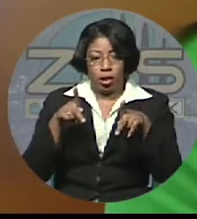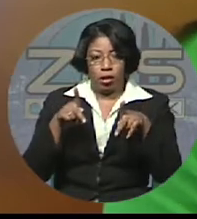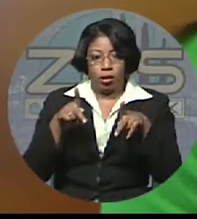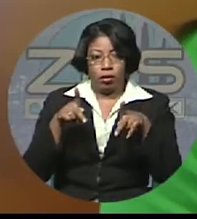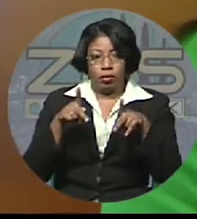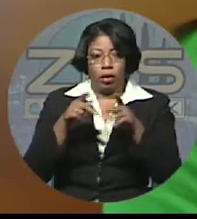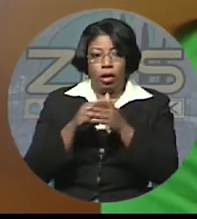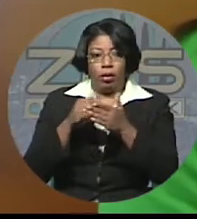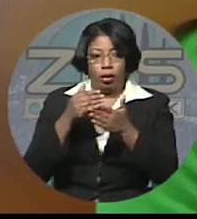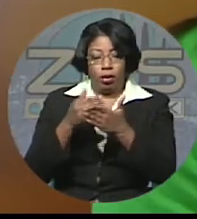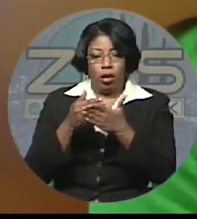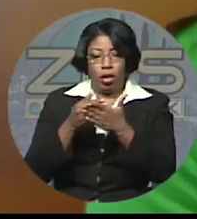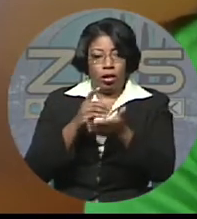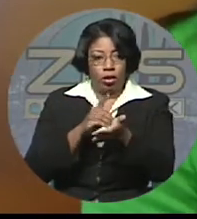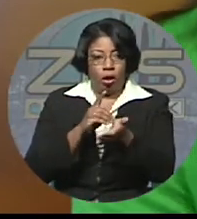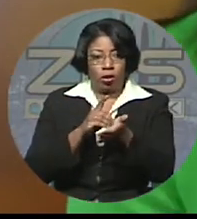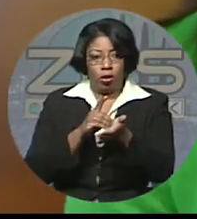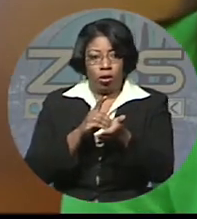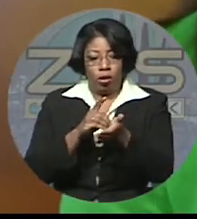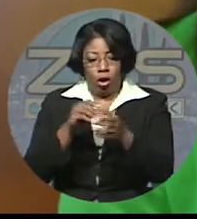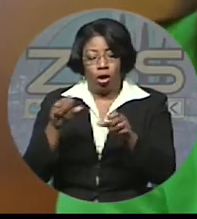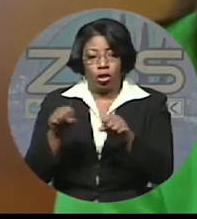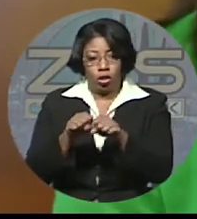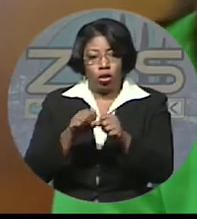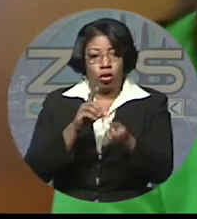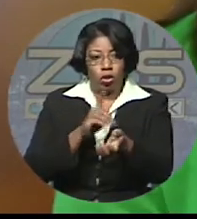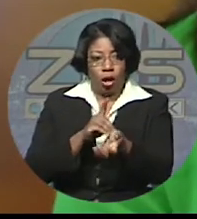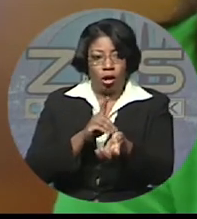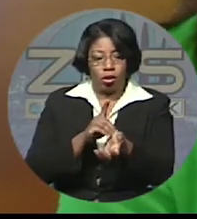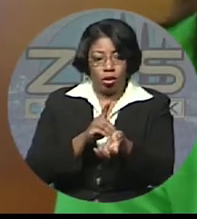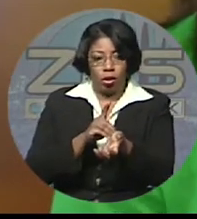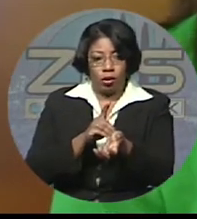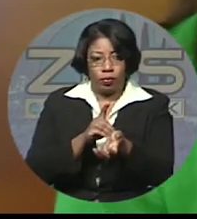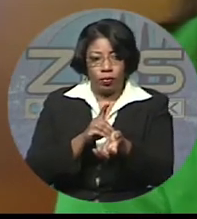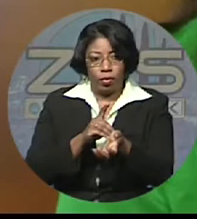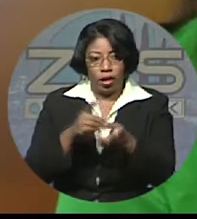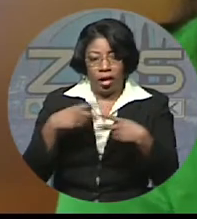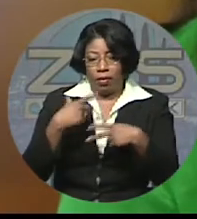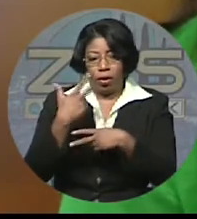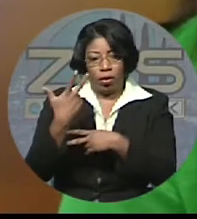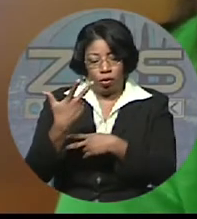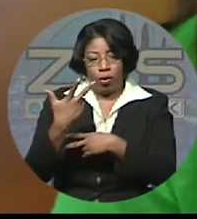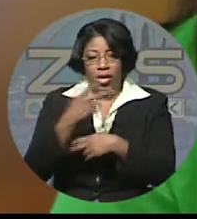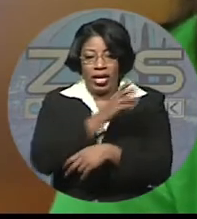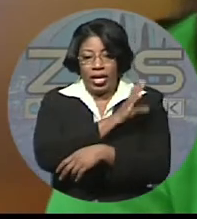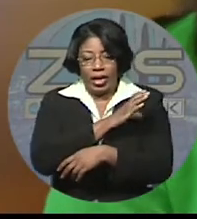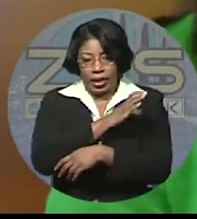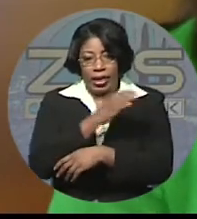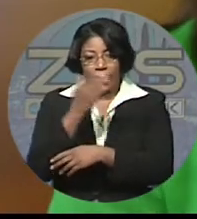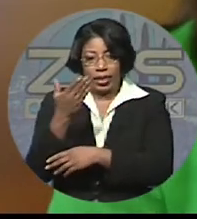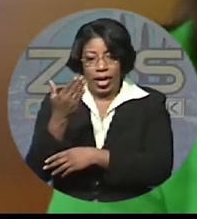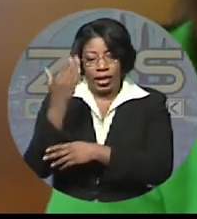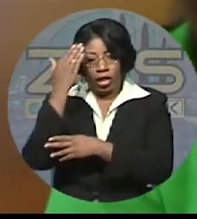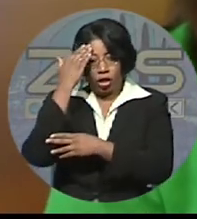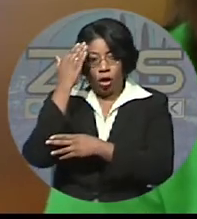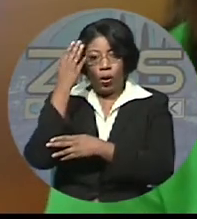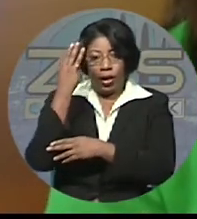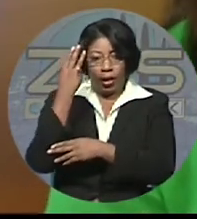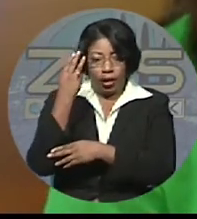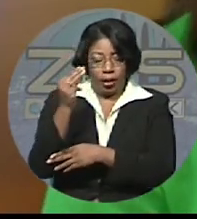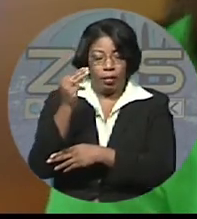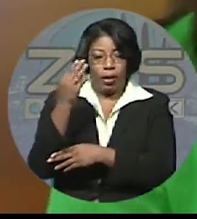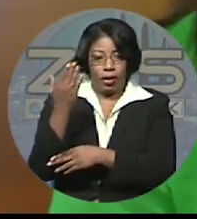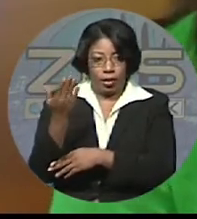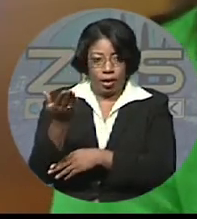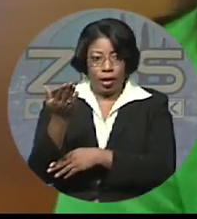prominent podiatrist, certainly in Sydney, where obviously a lot of Australians live. The fact that he'd had three clinics there, he was well known. But I think Australians